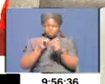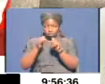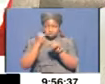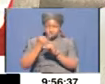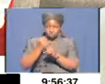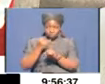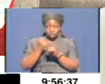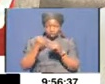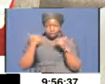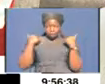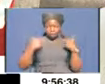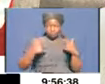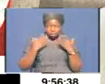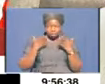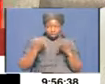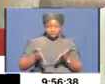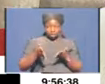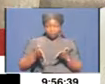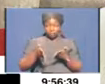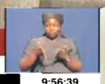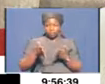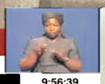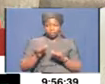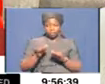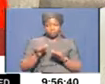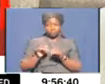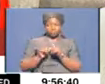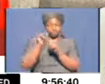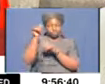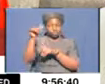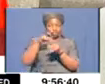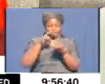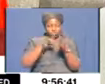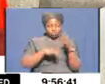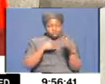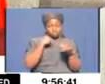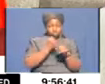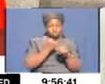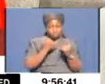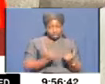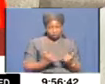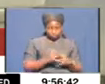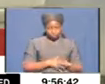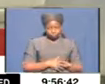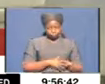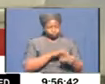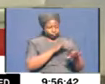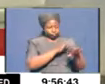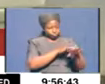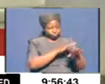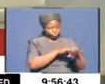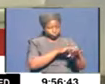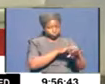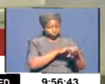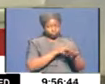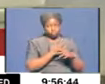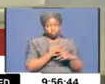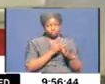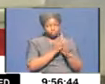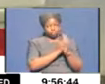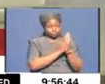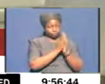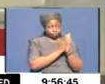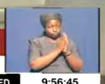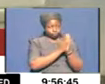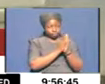was now a step away from what I'm doing now. That's commendable. Absolutely commendable. Now, very interesting. The